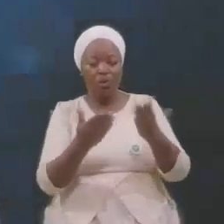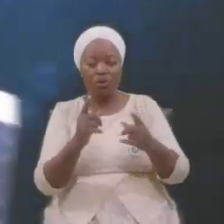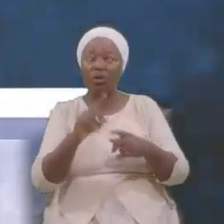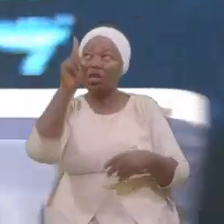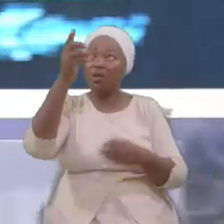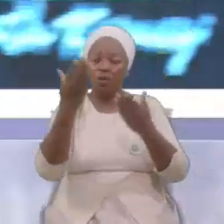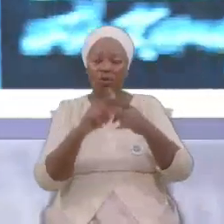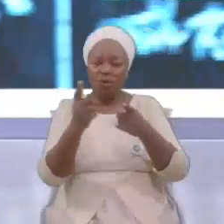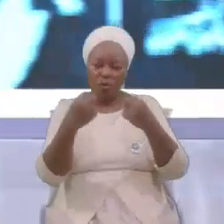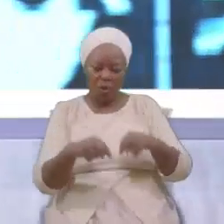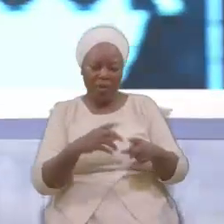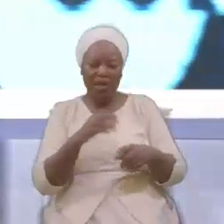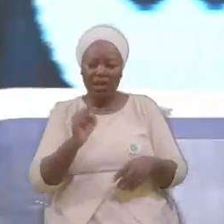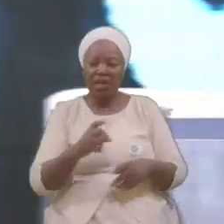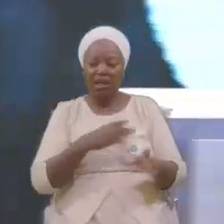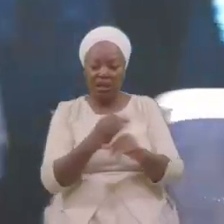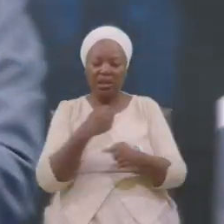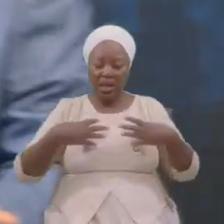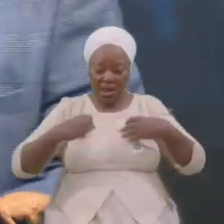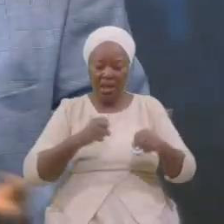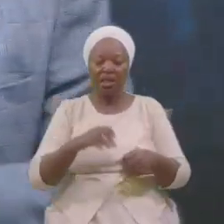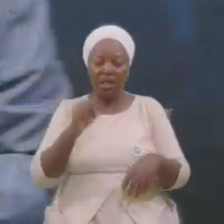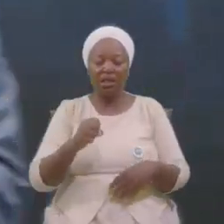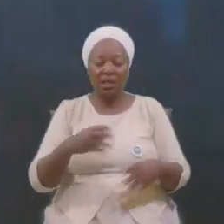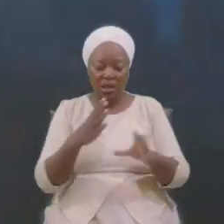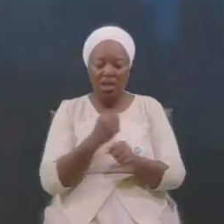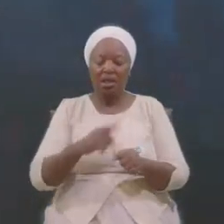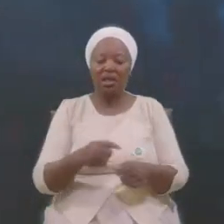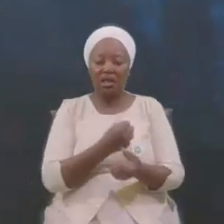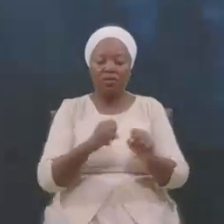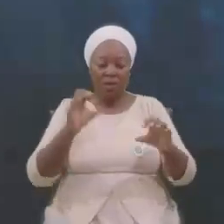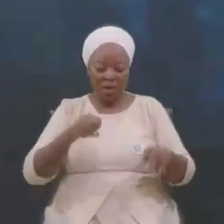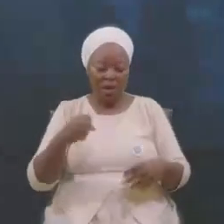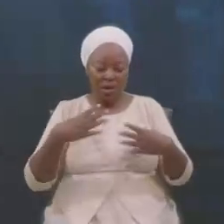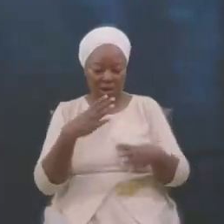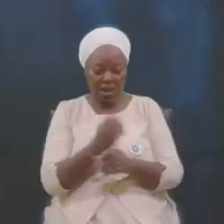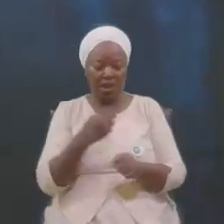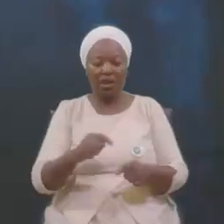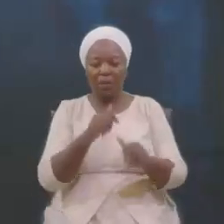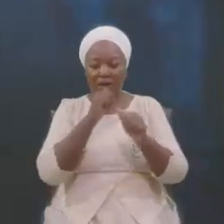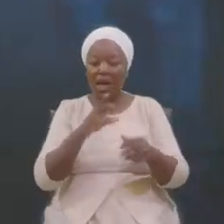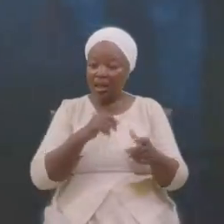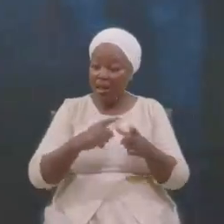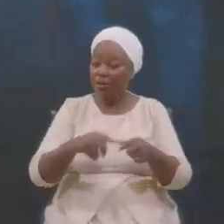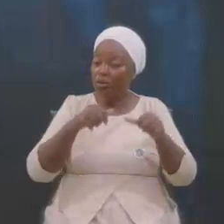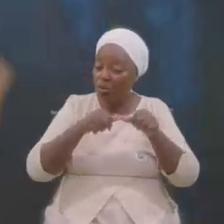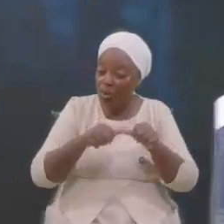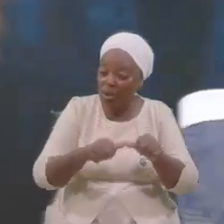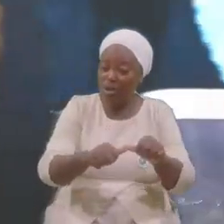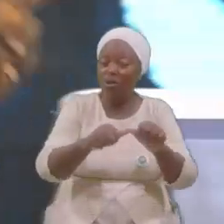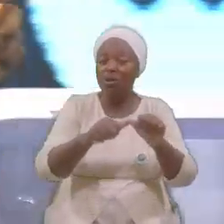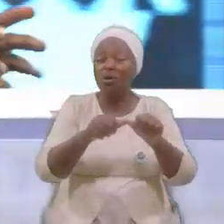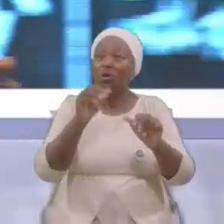take the healing, yes, and take the salvation, yes, and take the blessing, and to continue with him.